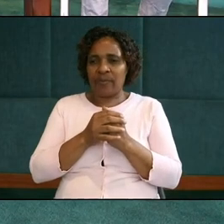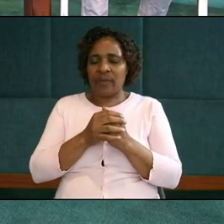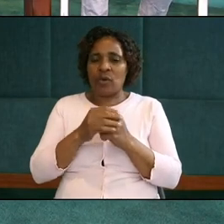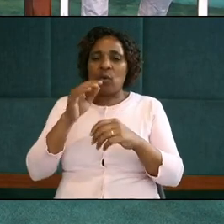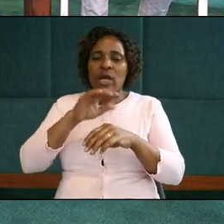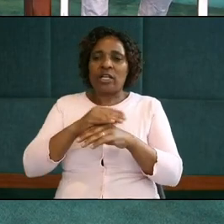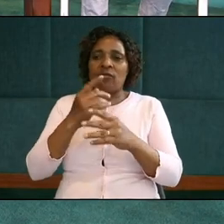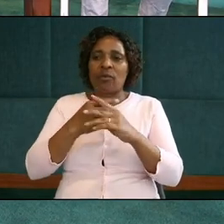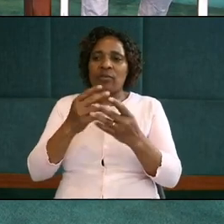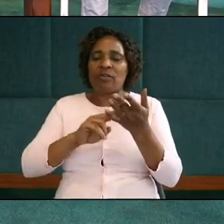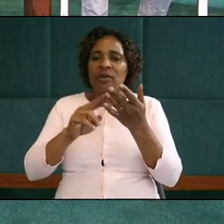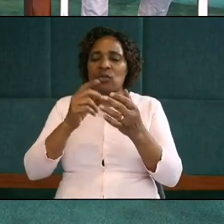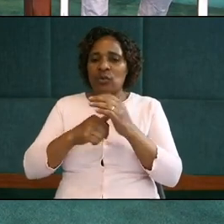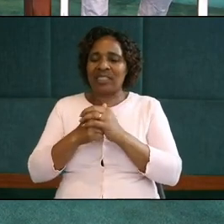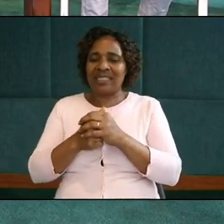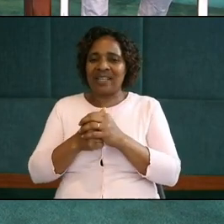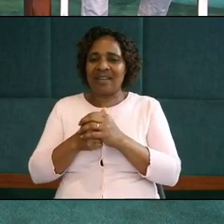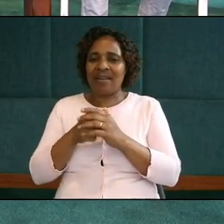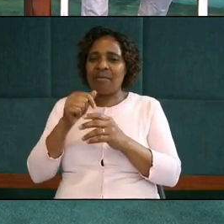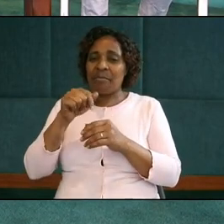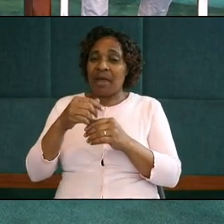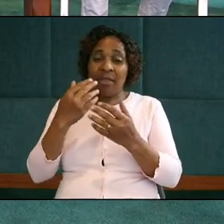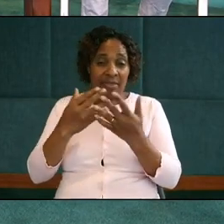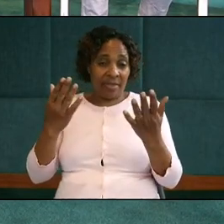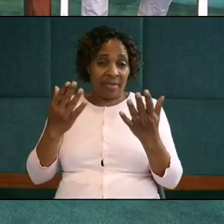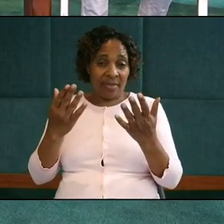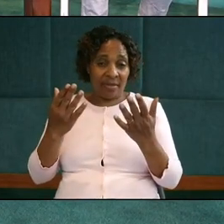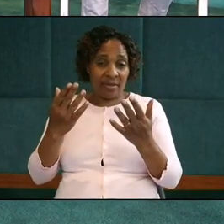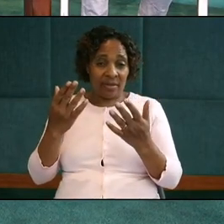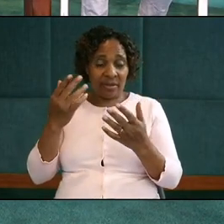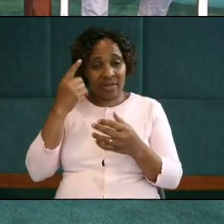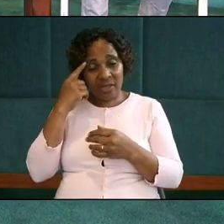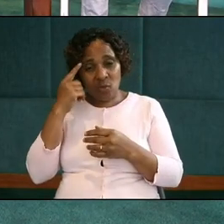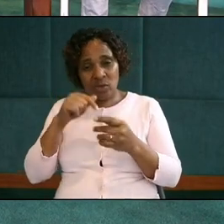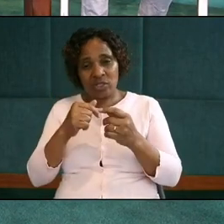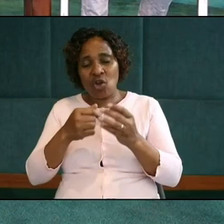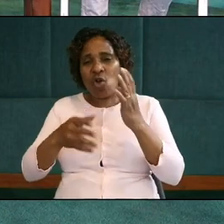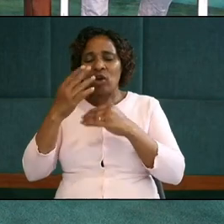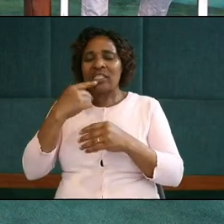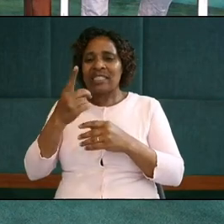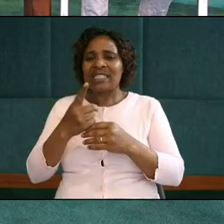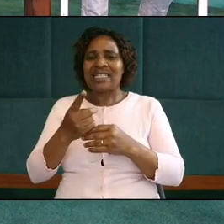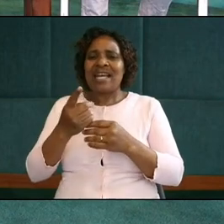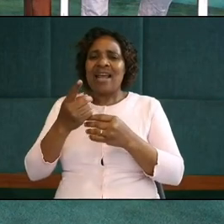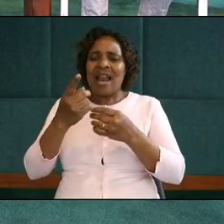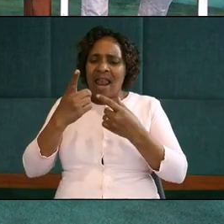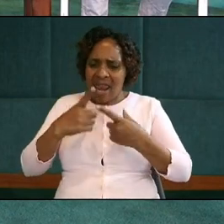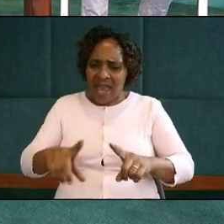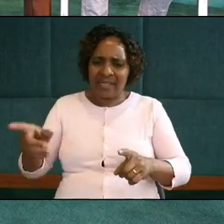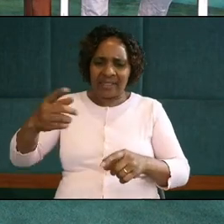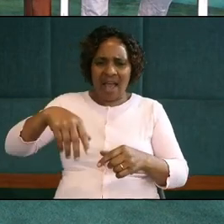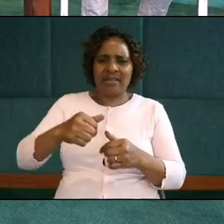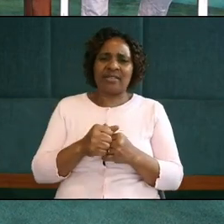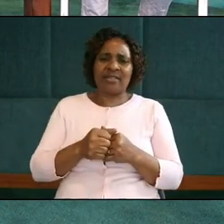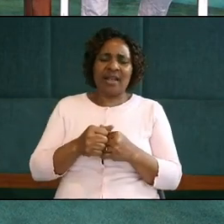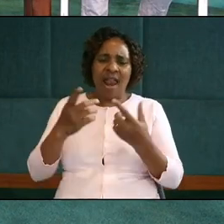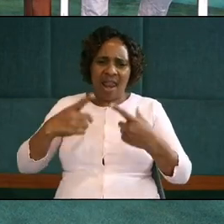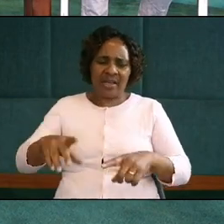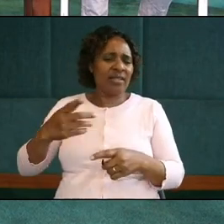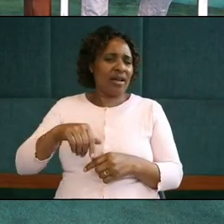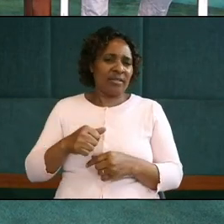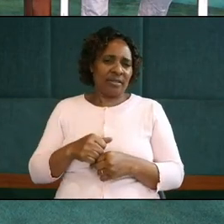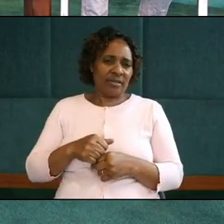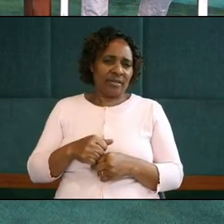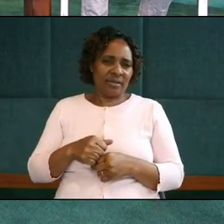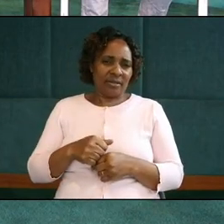yourself? So I think the thing would be, like, God is saying, come now, let us, not let him.